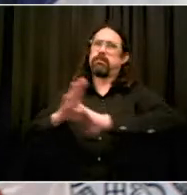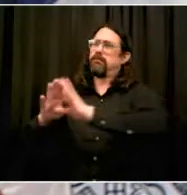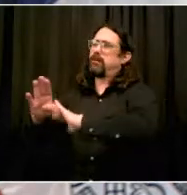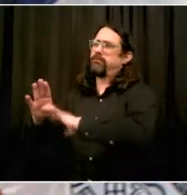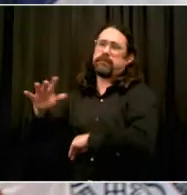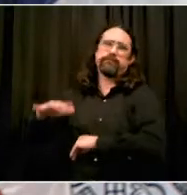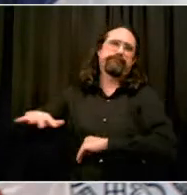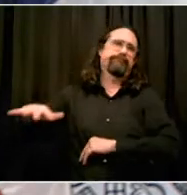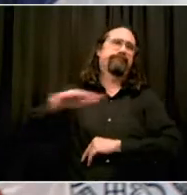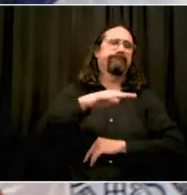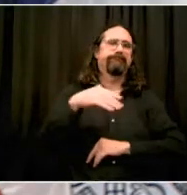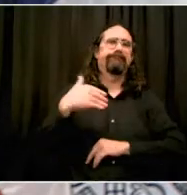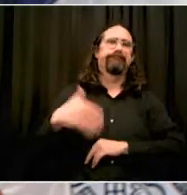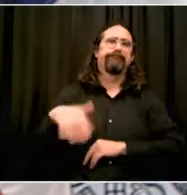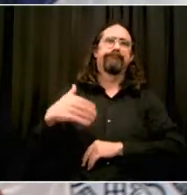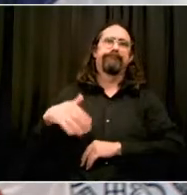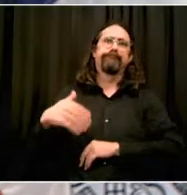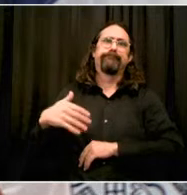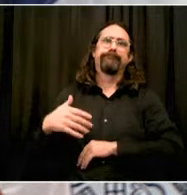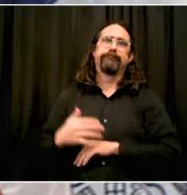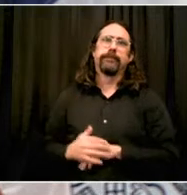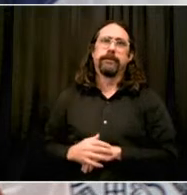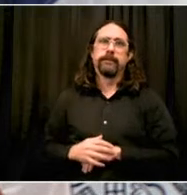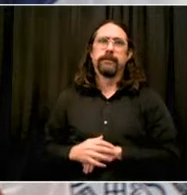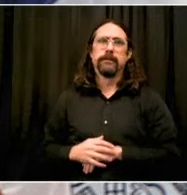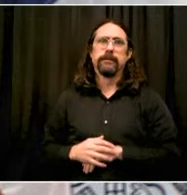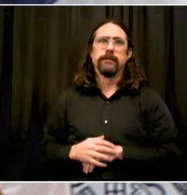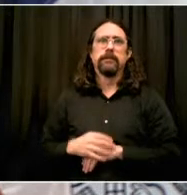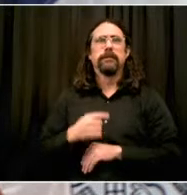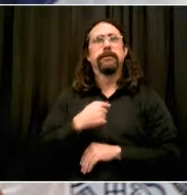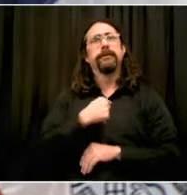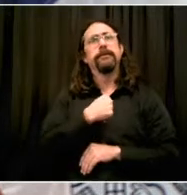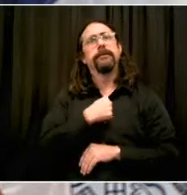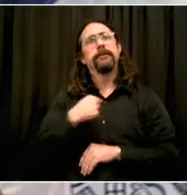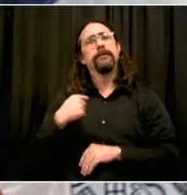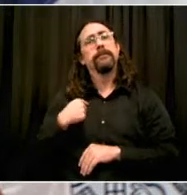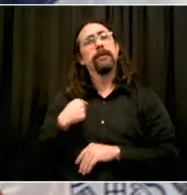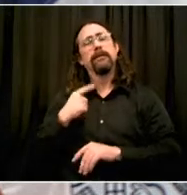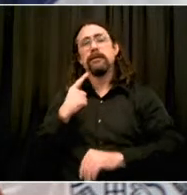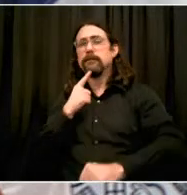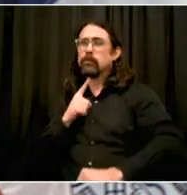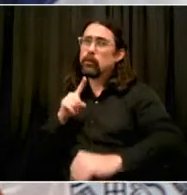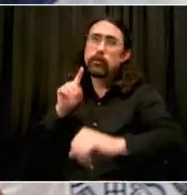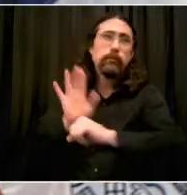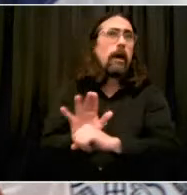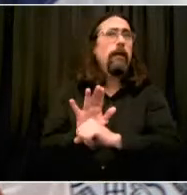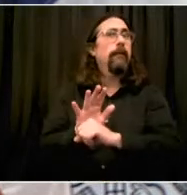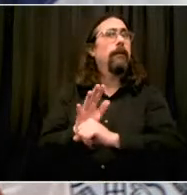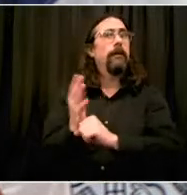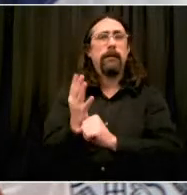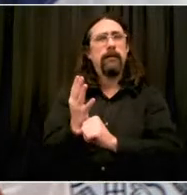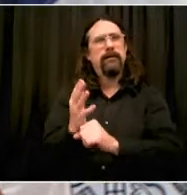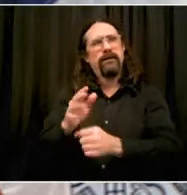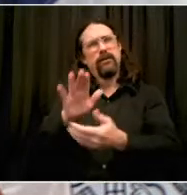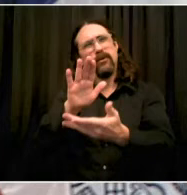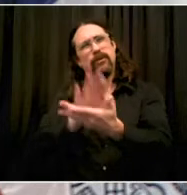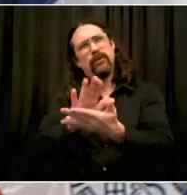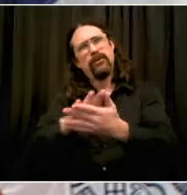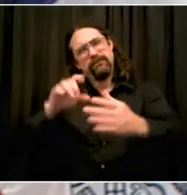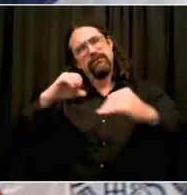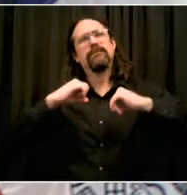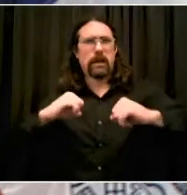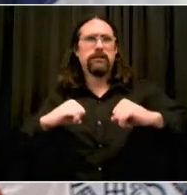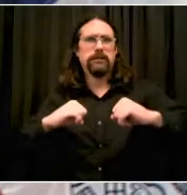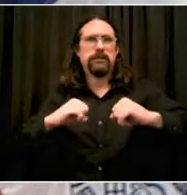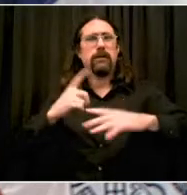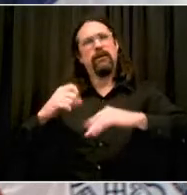be. One thing I can tell you up front, will there be an even heavier emphasis on testing. And one thing that